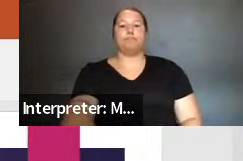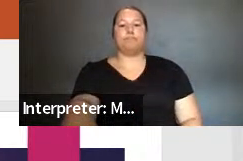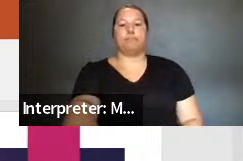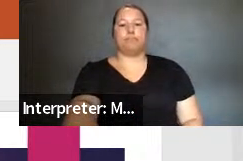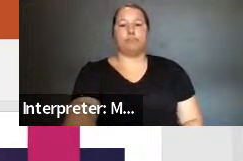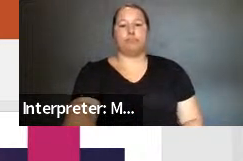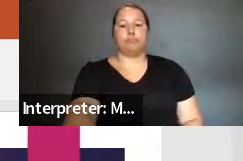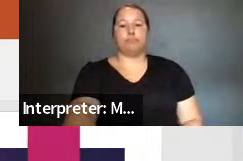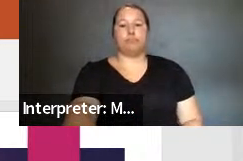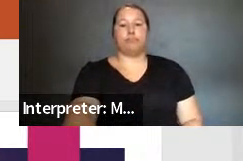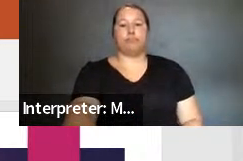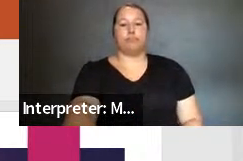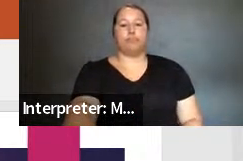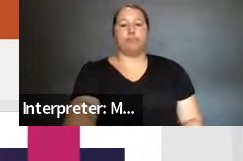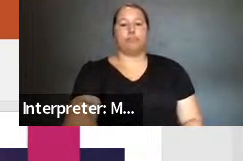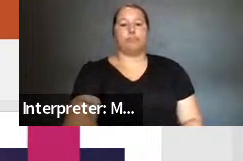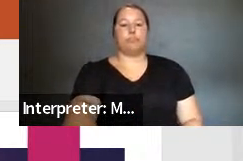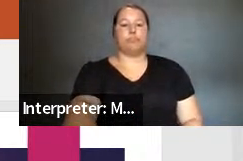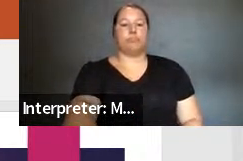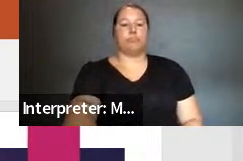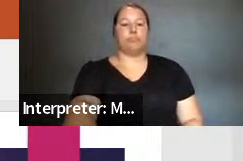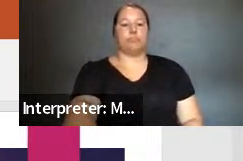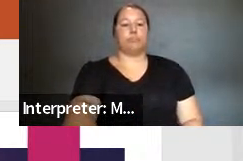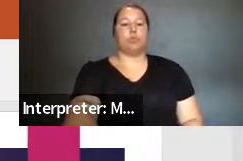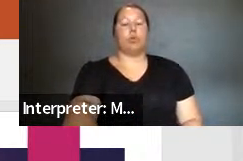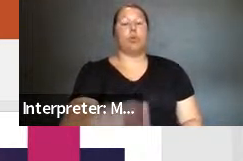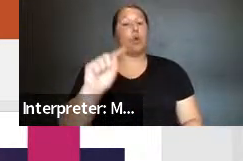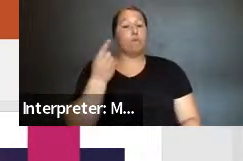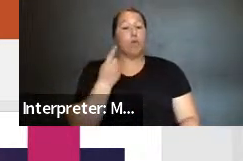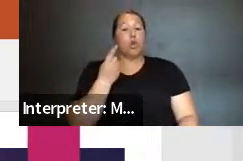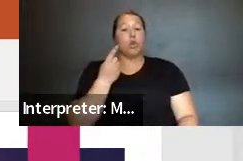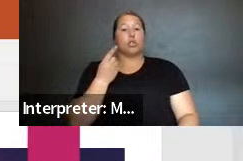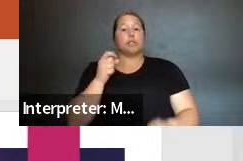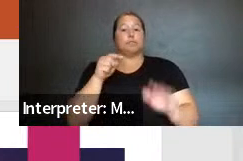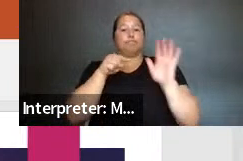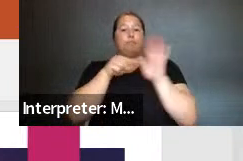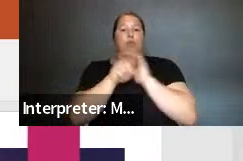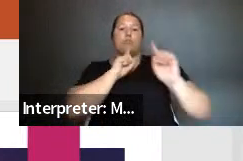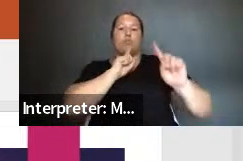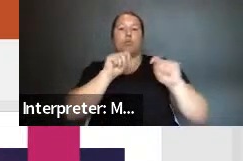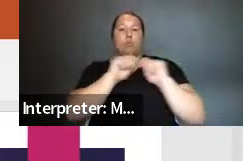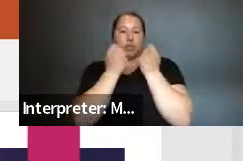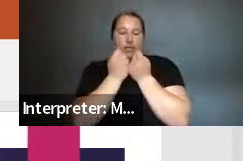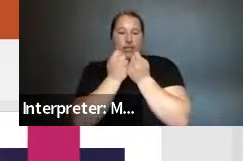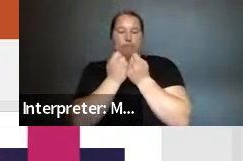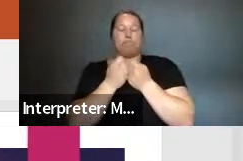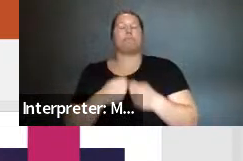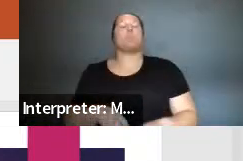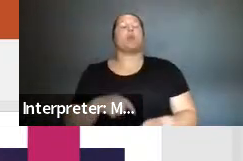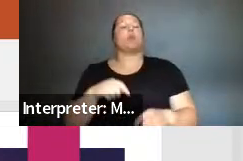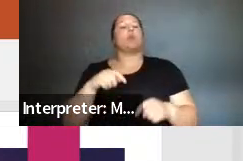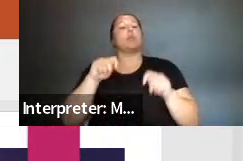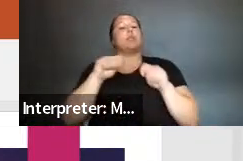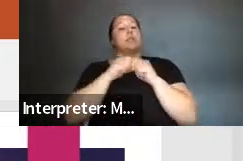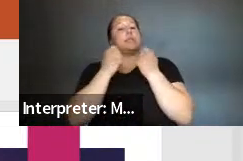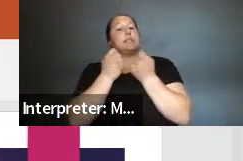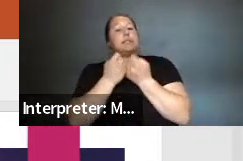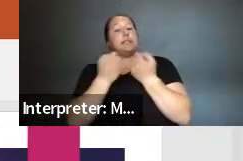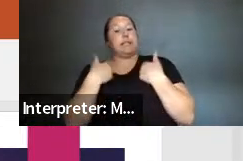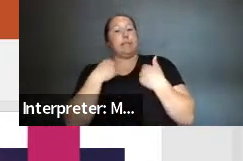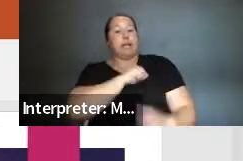The first team I'll talk about is the Homicide Response Team. This is a team that is comprised of staff